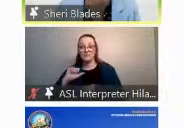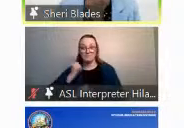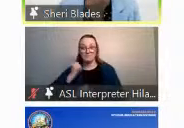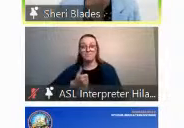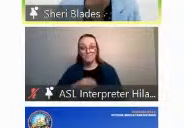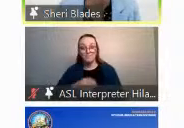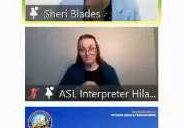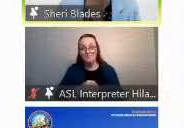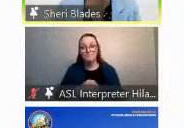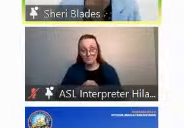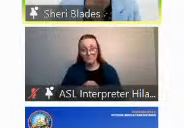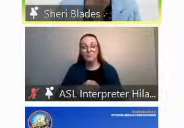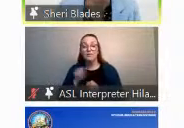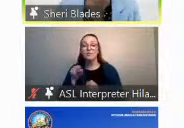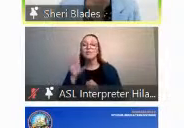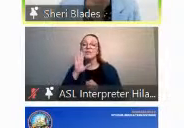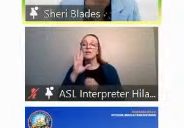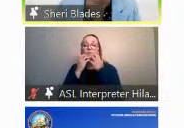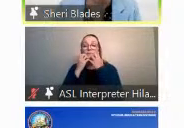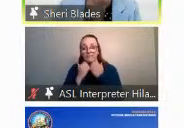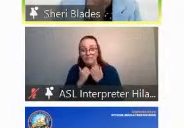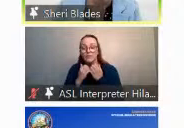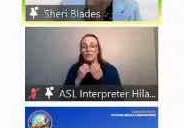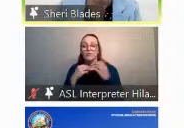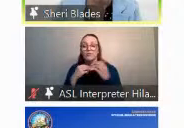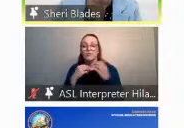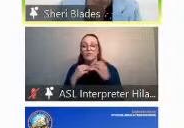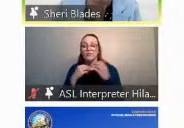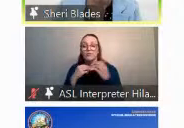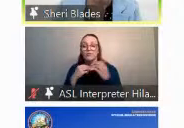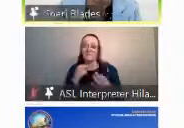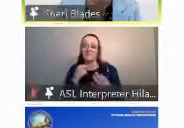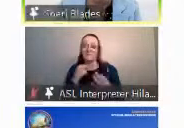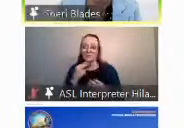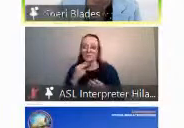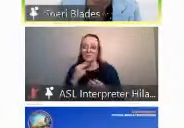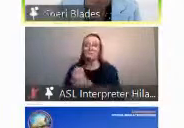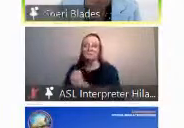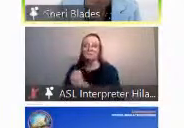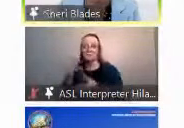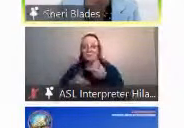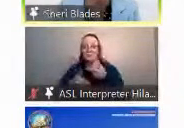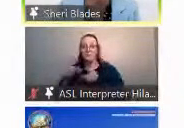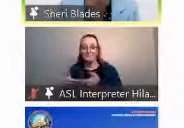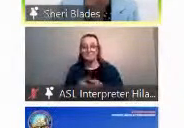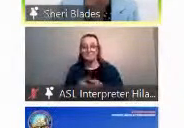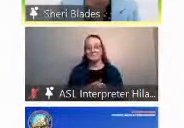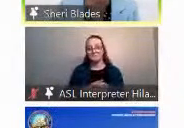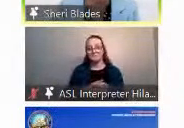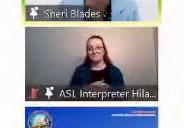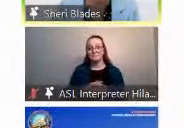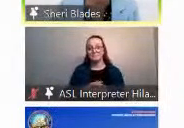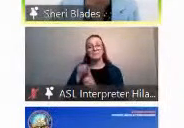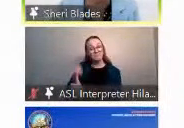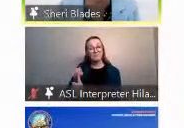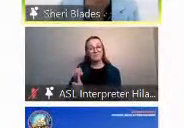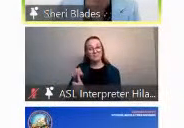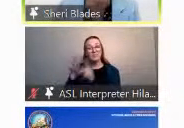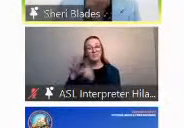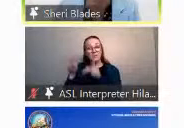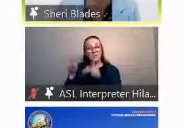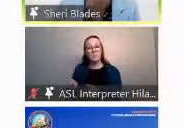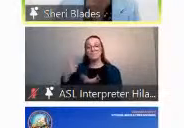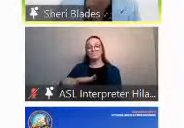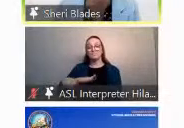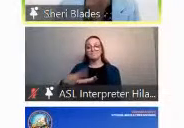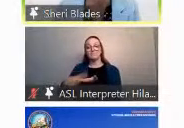that valued the voices of families as part of that process. This participant talked about how when